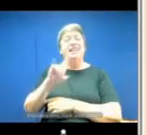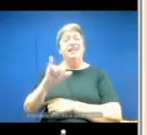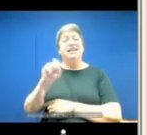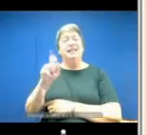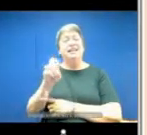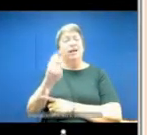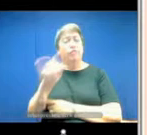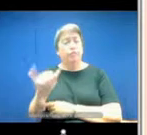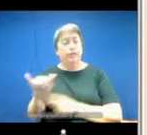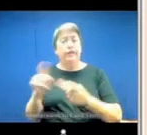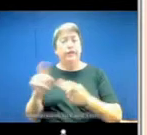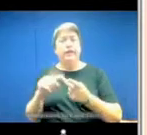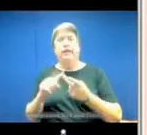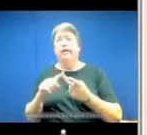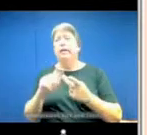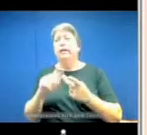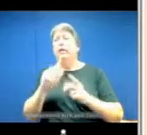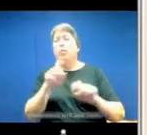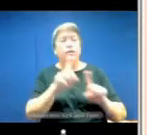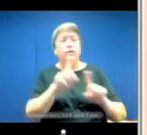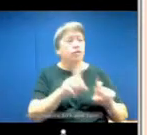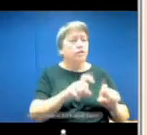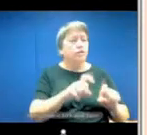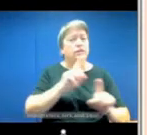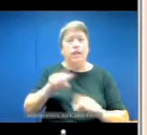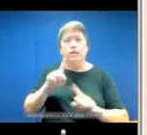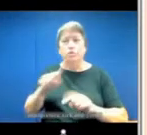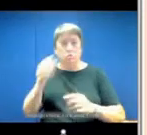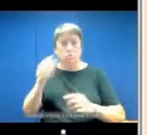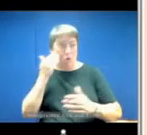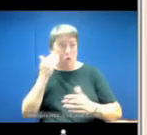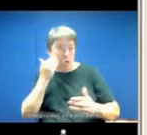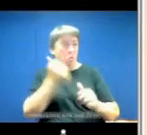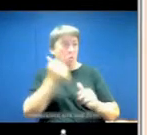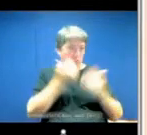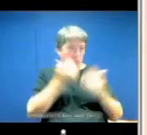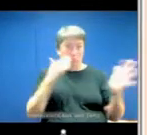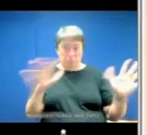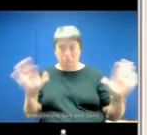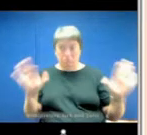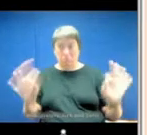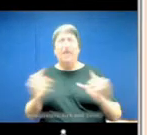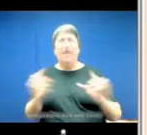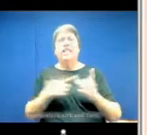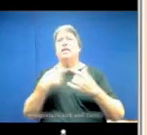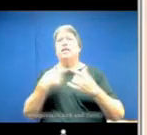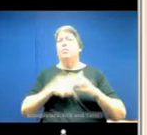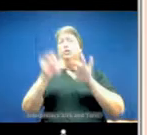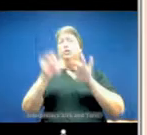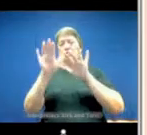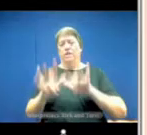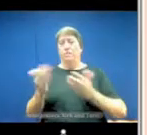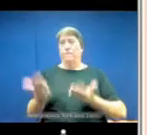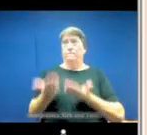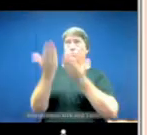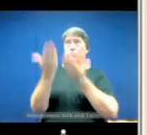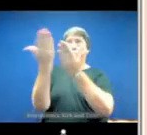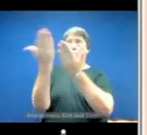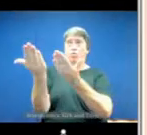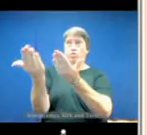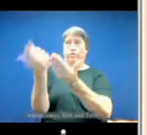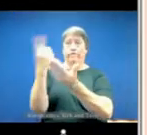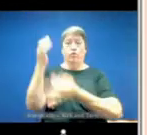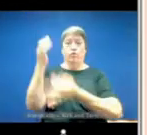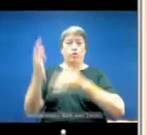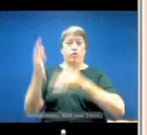taken, after you know everything about the case, then you write a motion to the court saying there are no facts